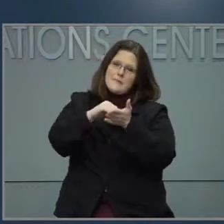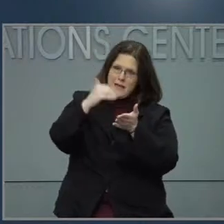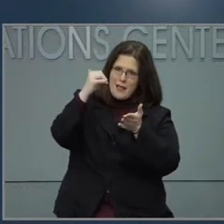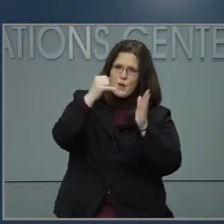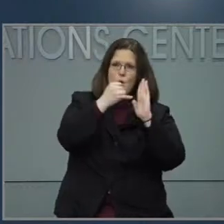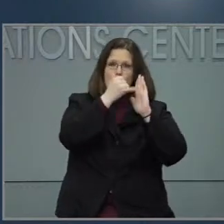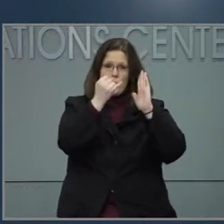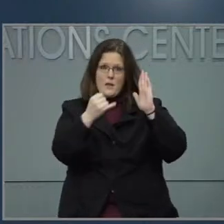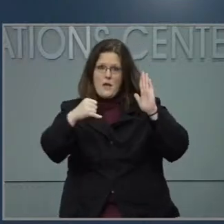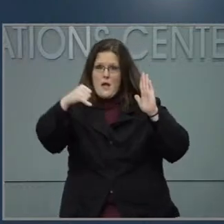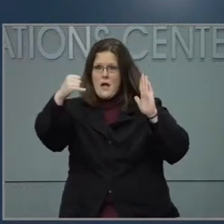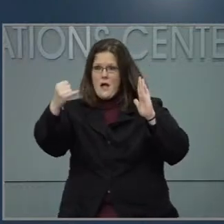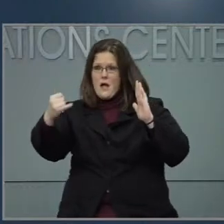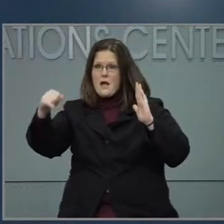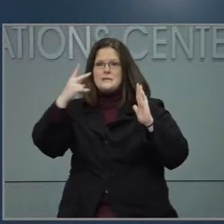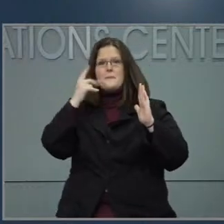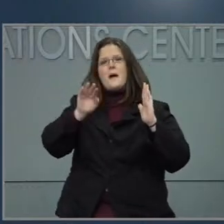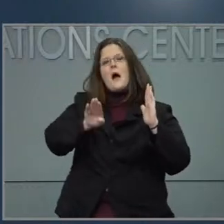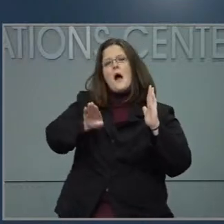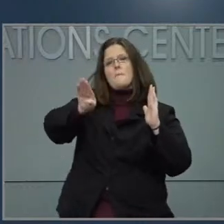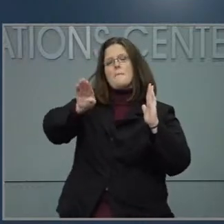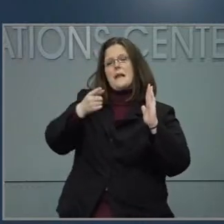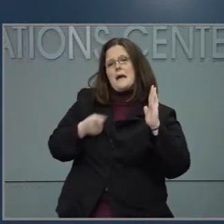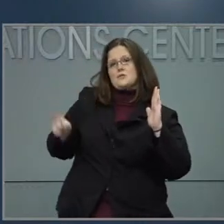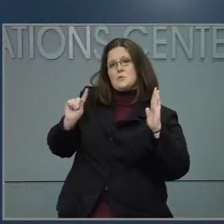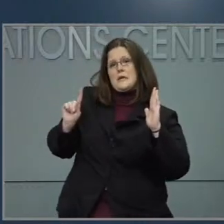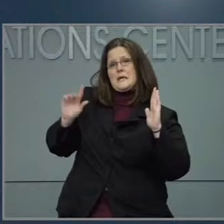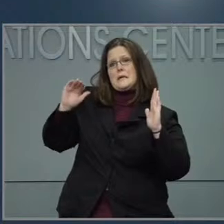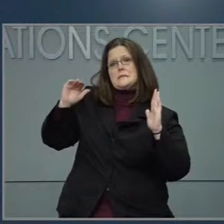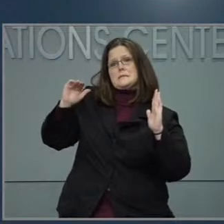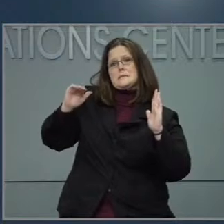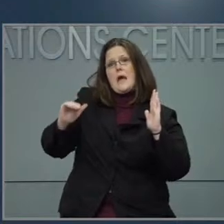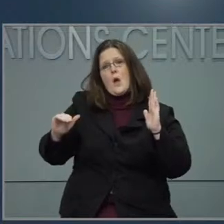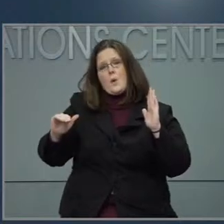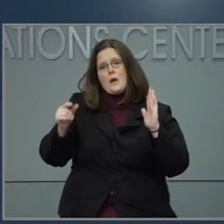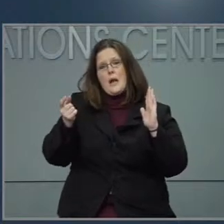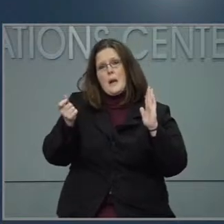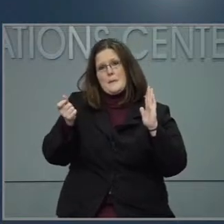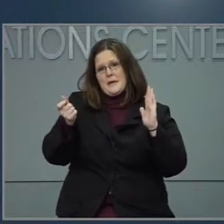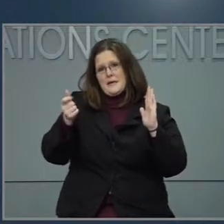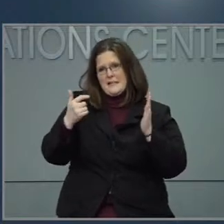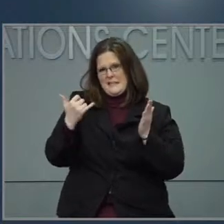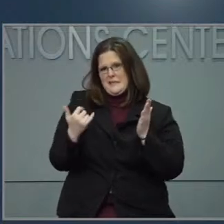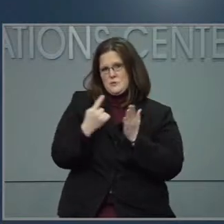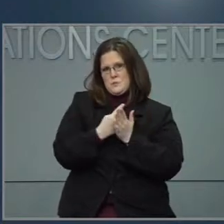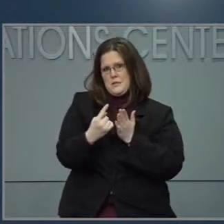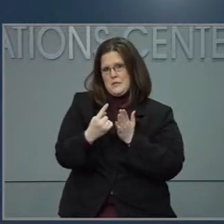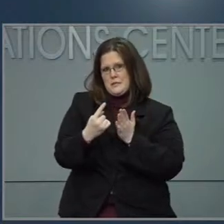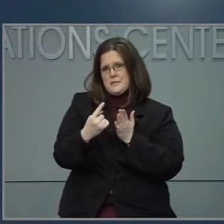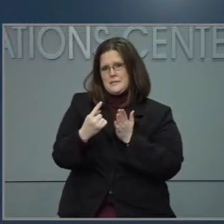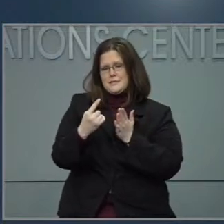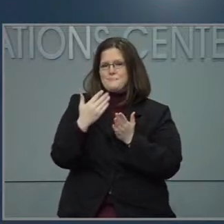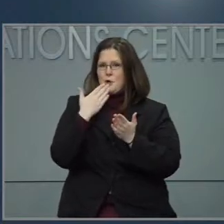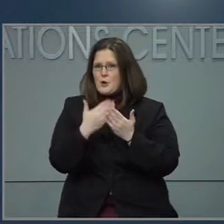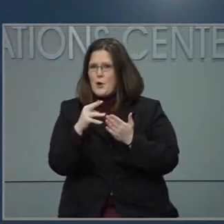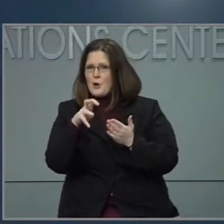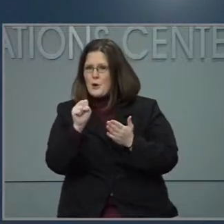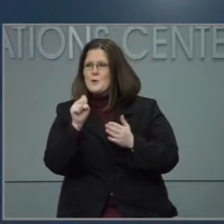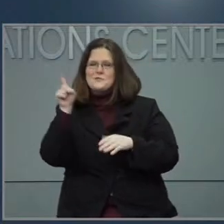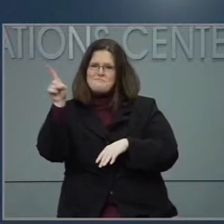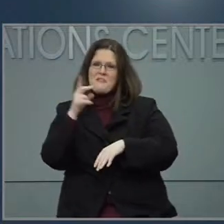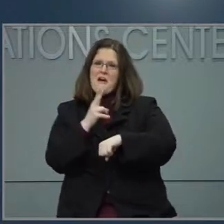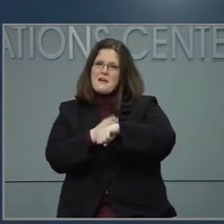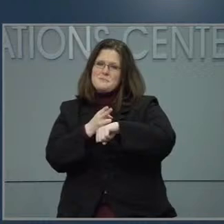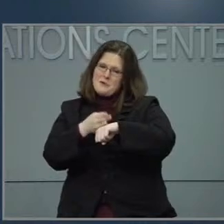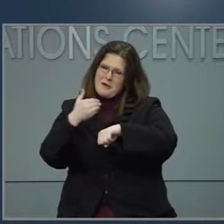largely level, up slightly a week ago, down slightly this past week, and the good news is we have hospital